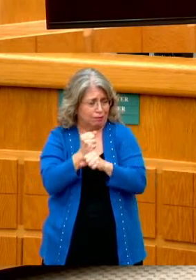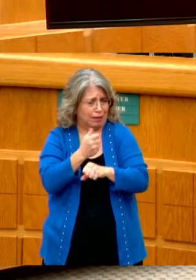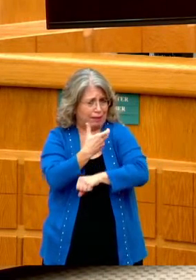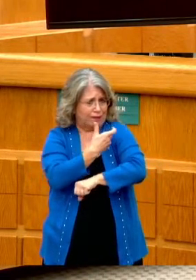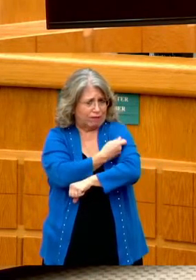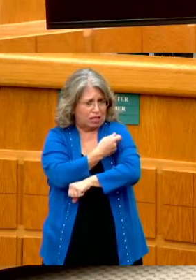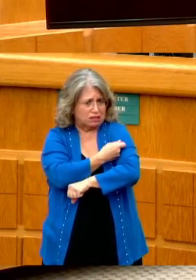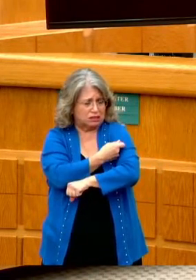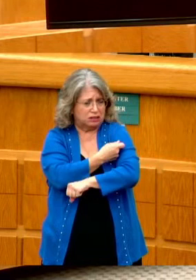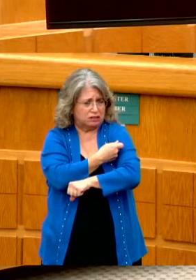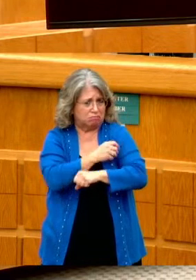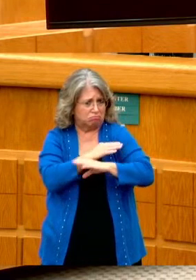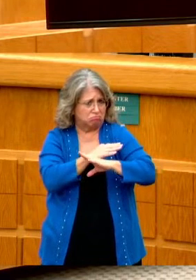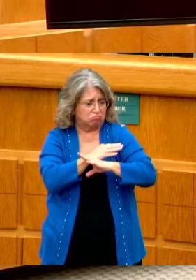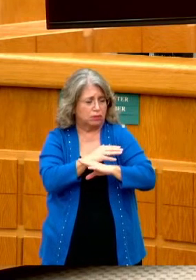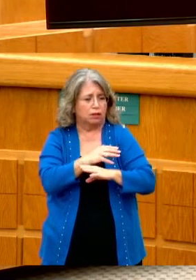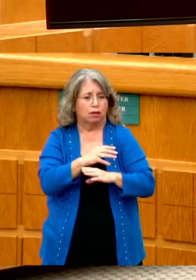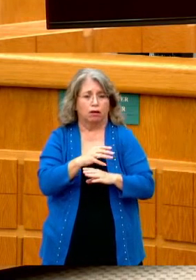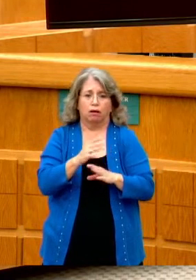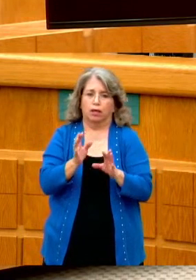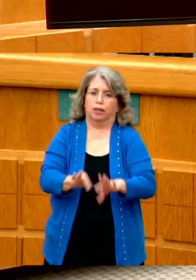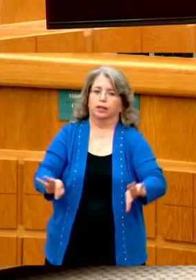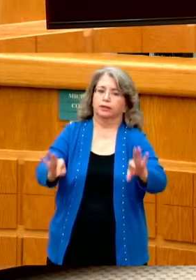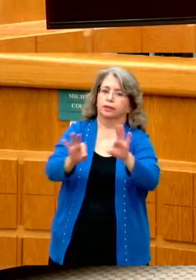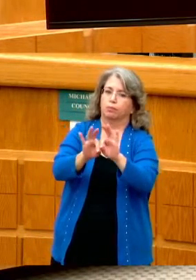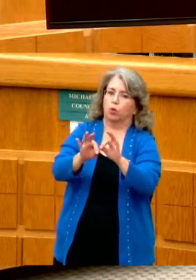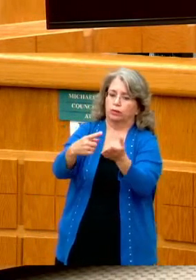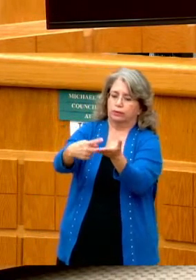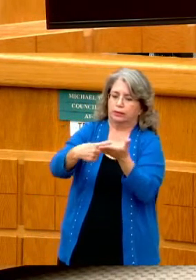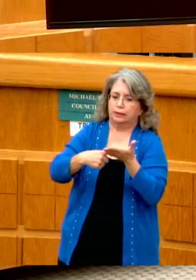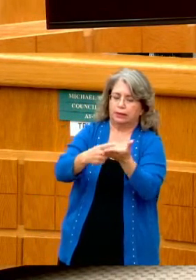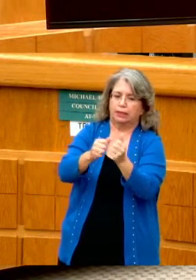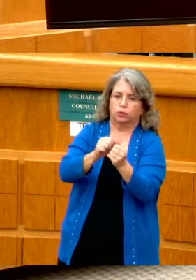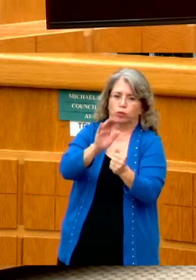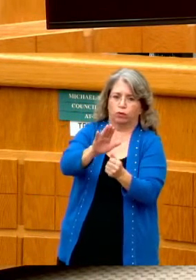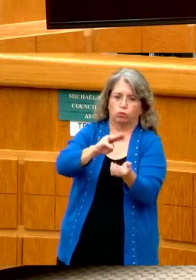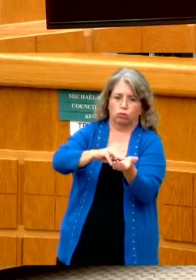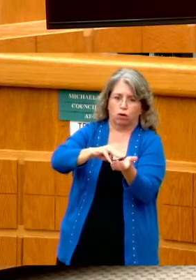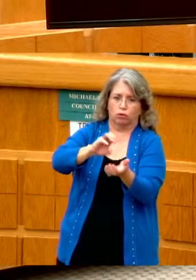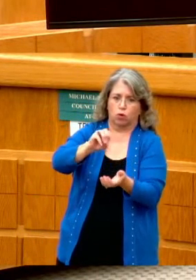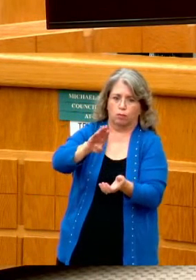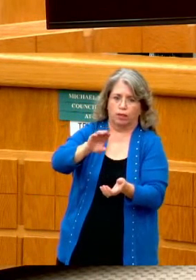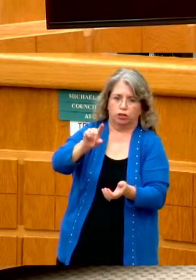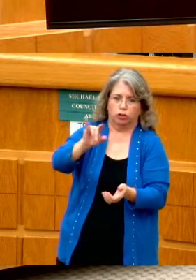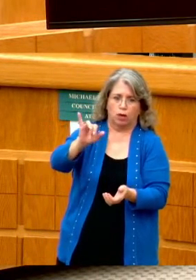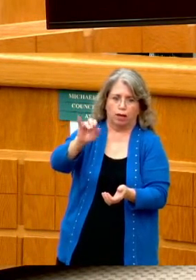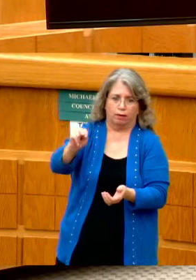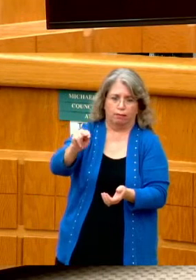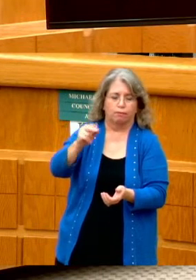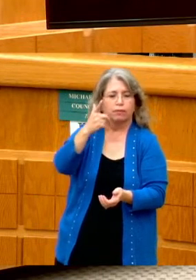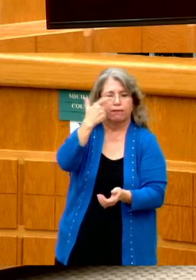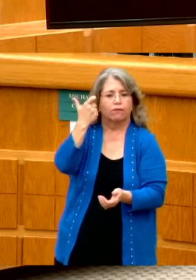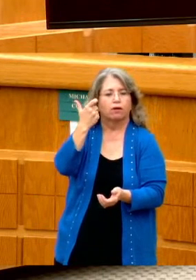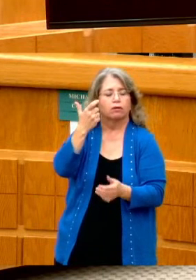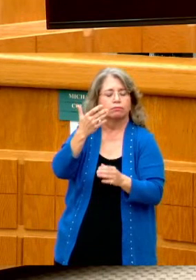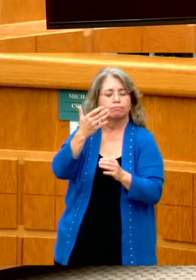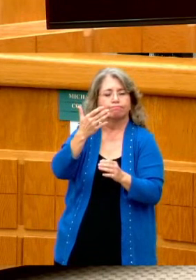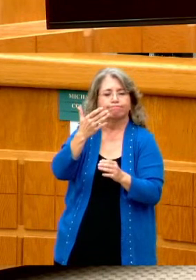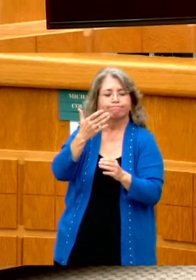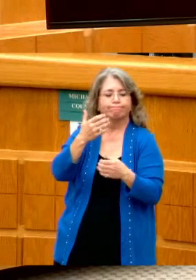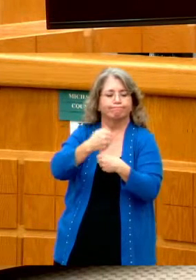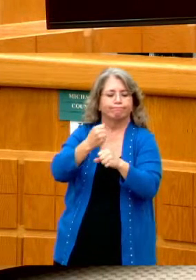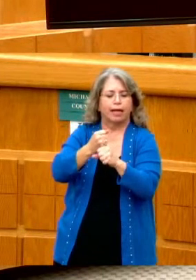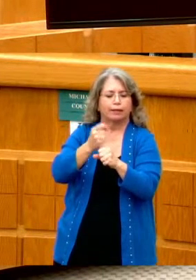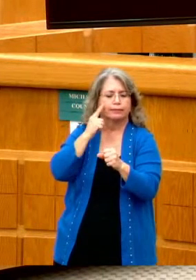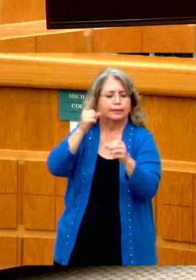you discuss receiving the COVID-19 vaccine with your OBGYN before making that decision. Making an informed decision with